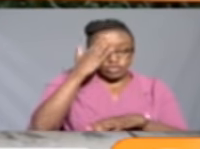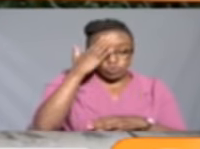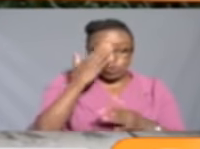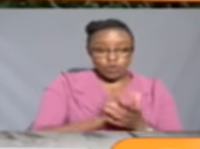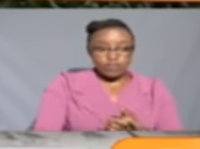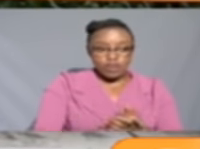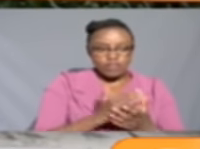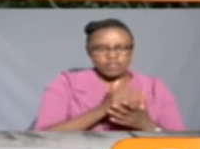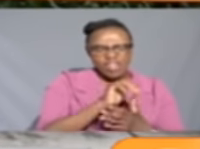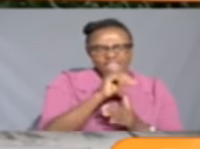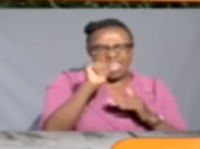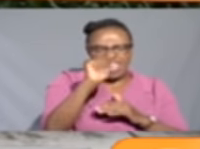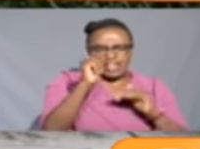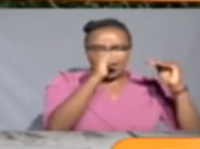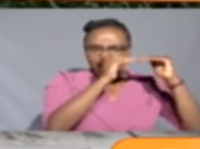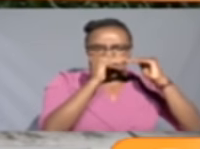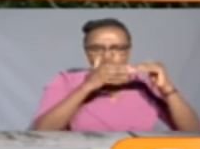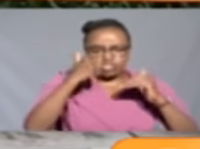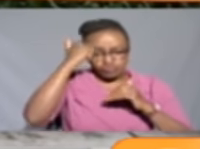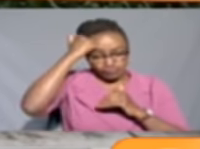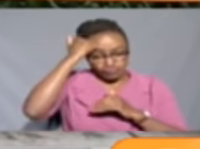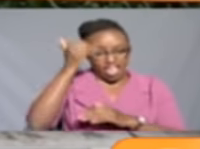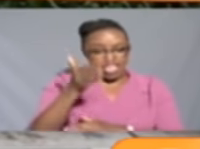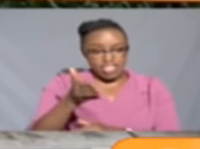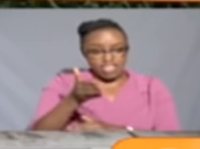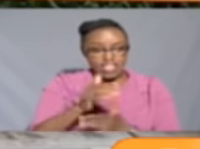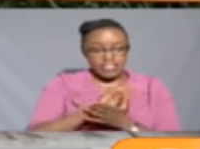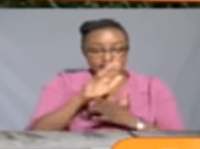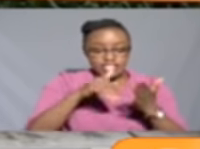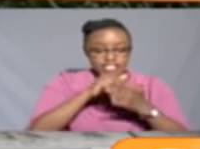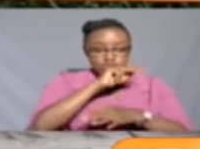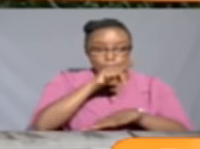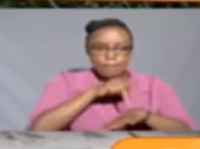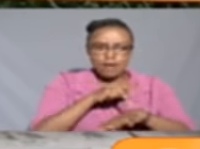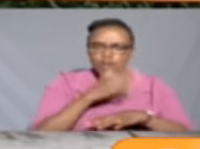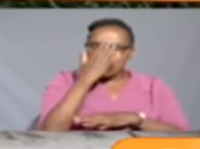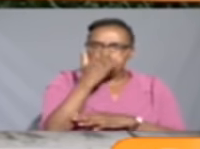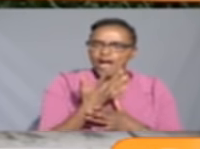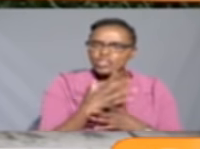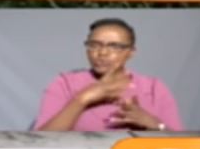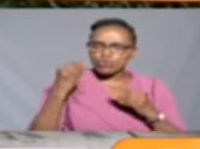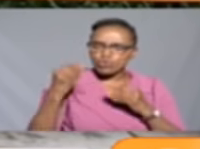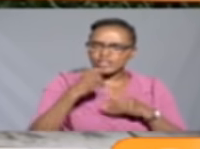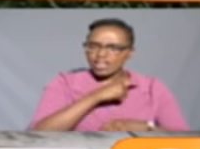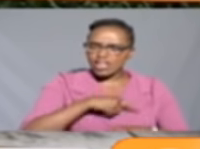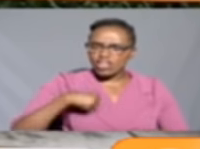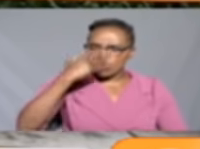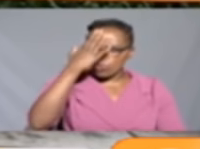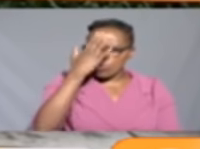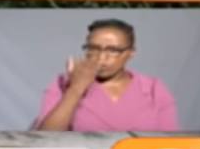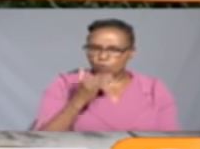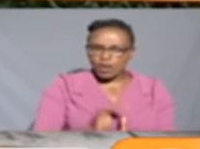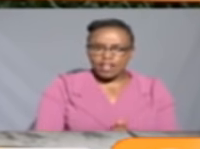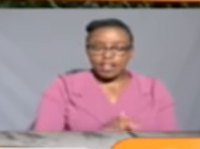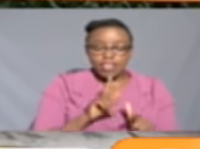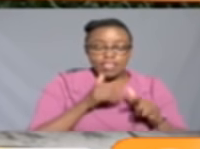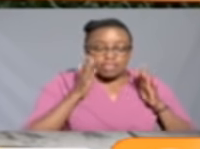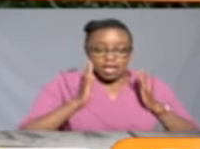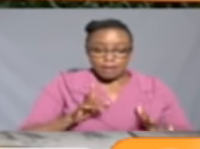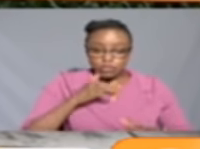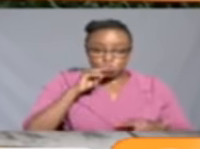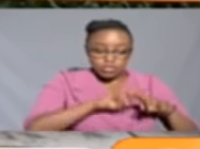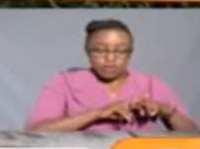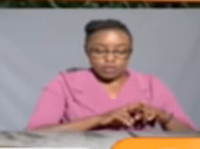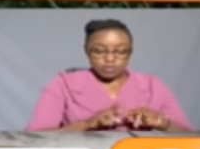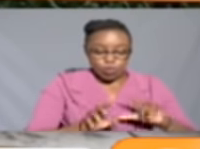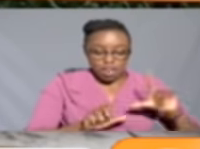went to A-levels in Central Province. So I tell them, why are you going to Githunguri? And the guy was sitting to